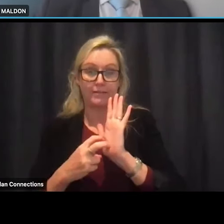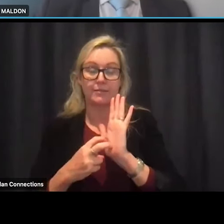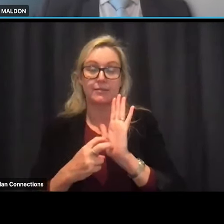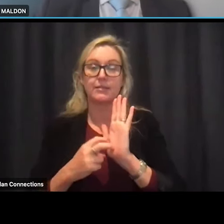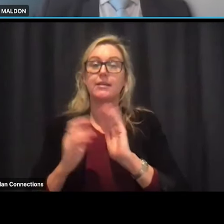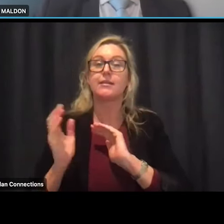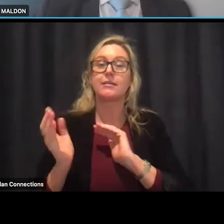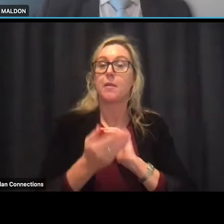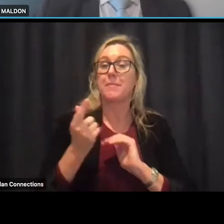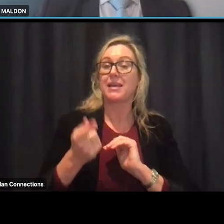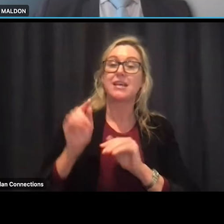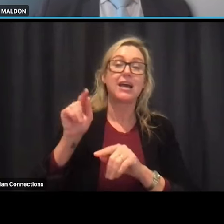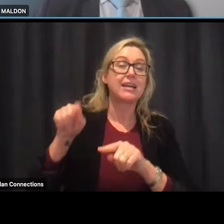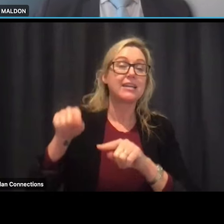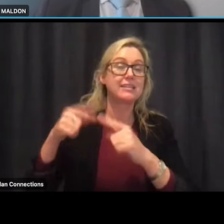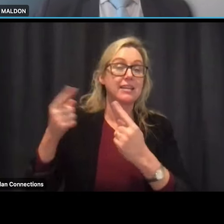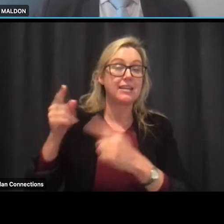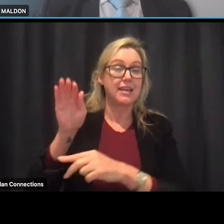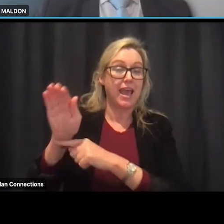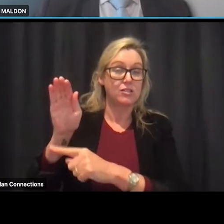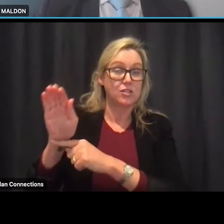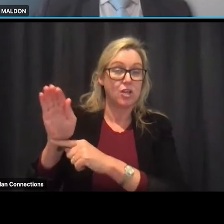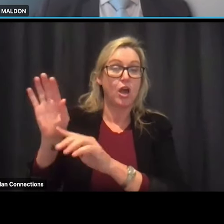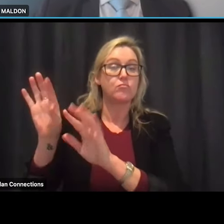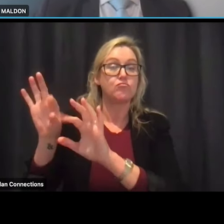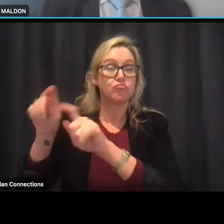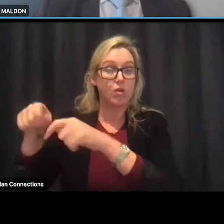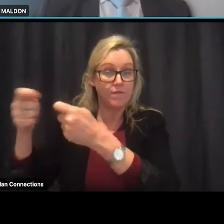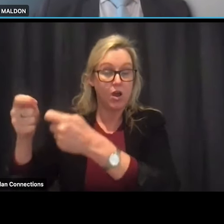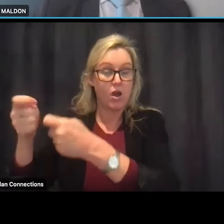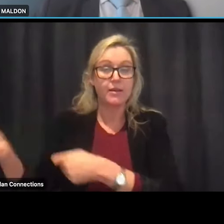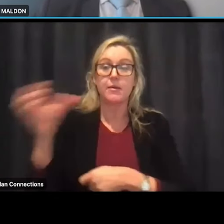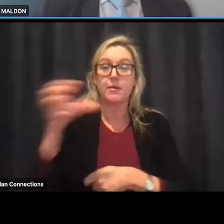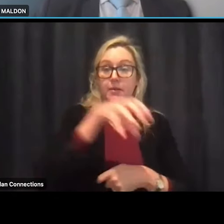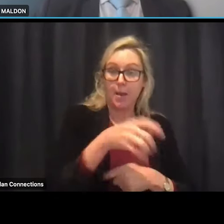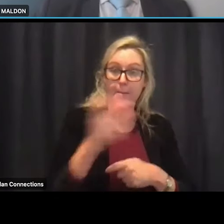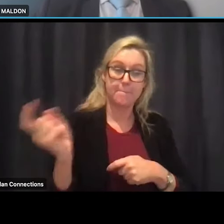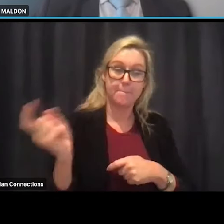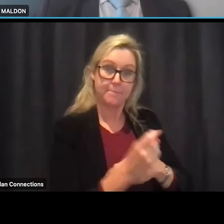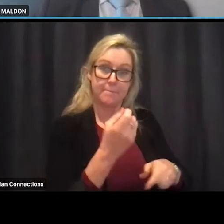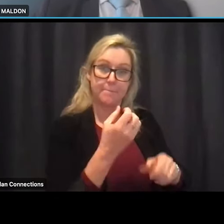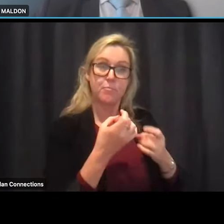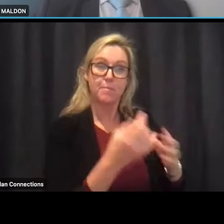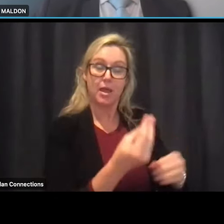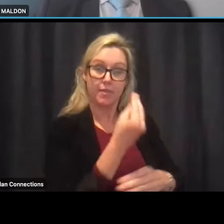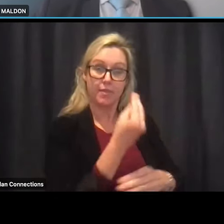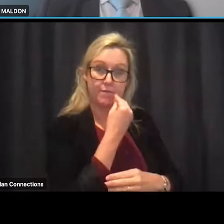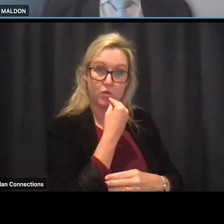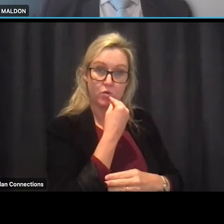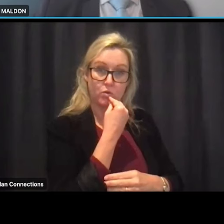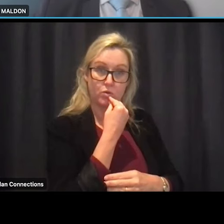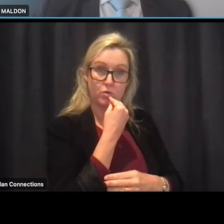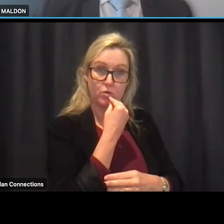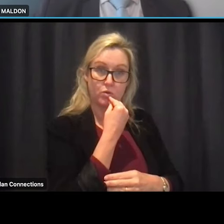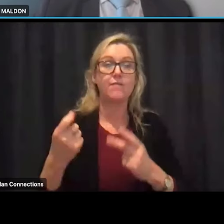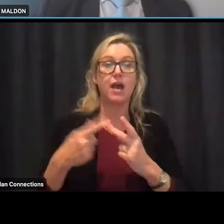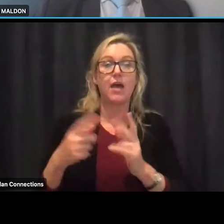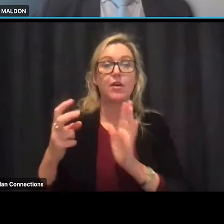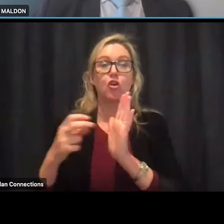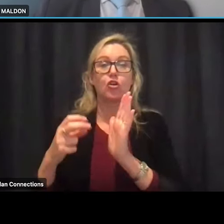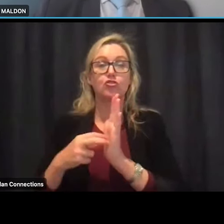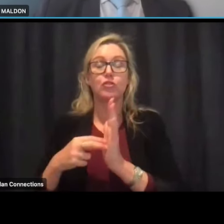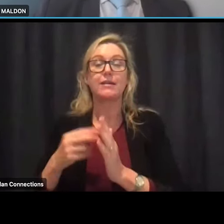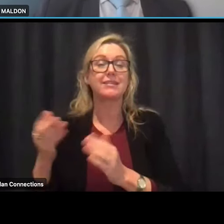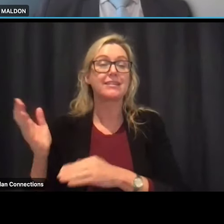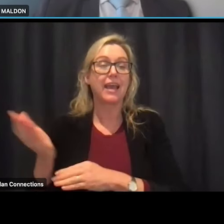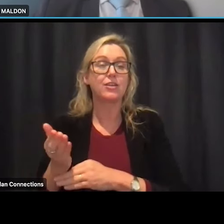on site by an external provider. Contract catering off site, which used to be third-party external kitchen,